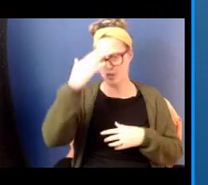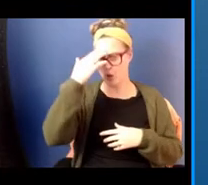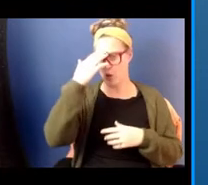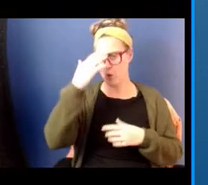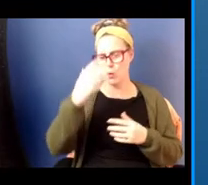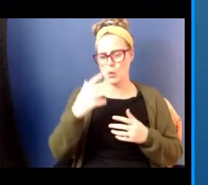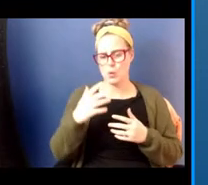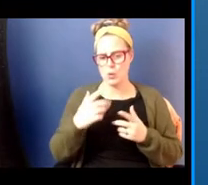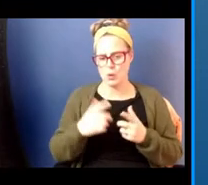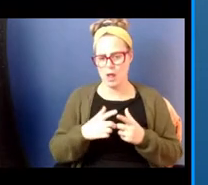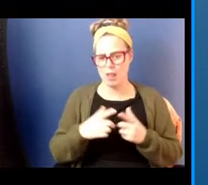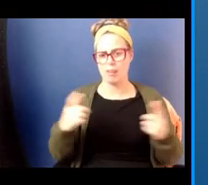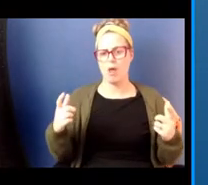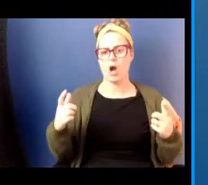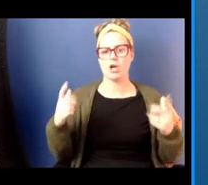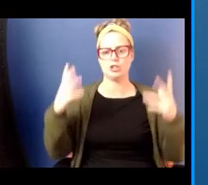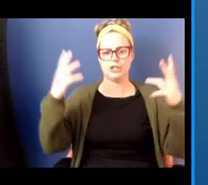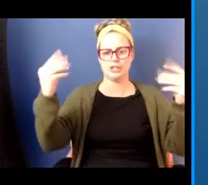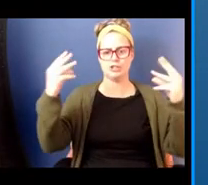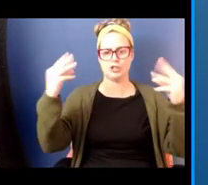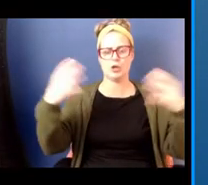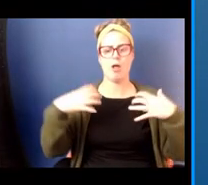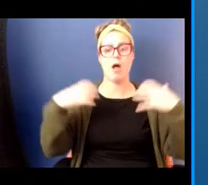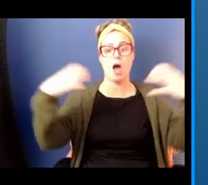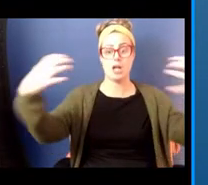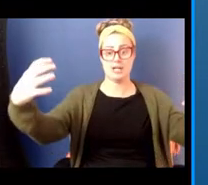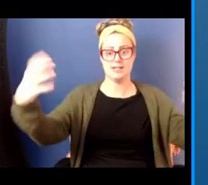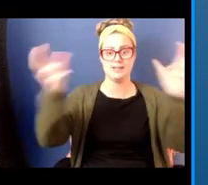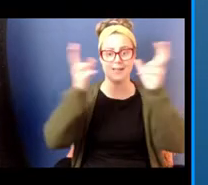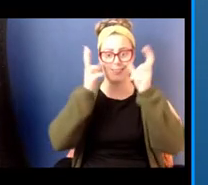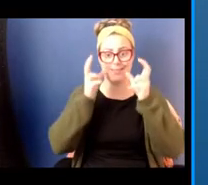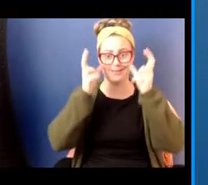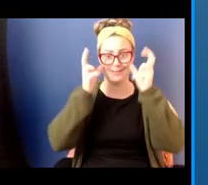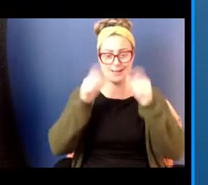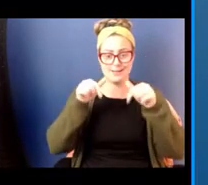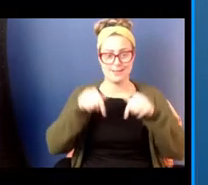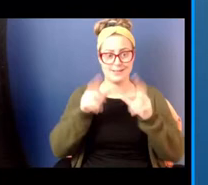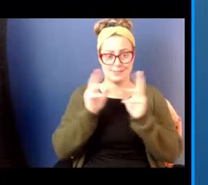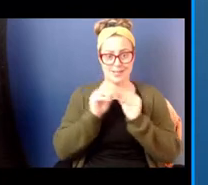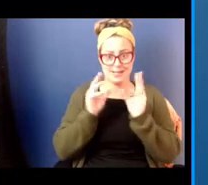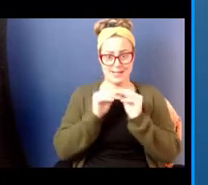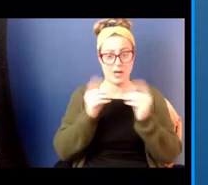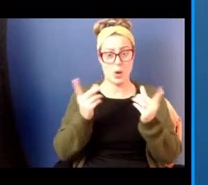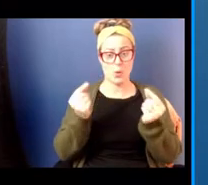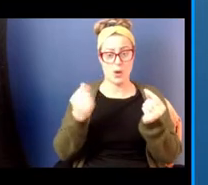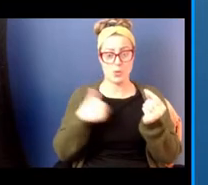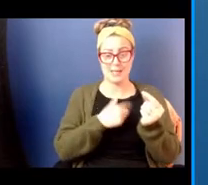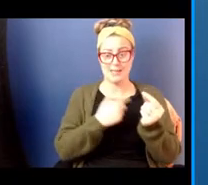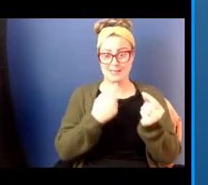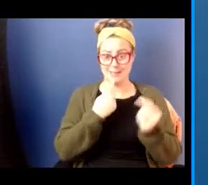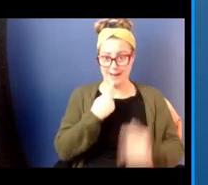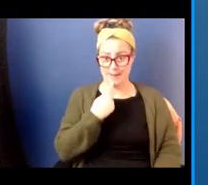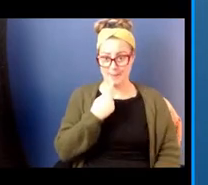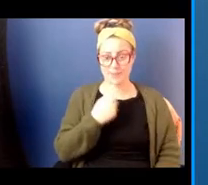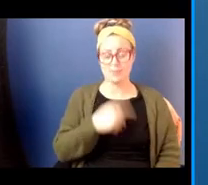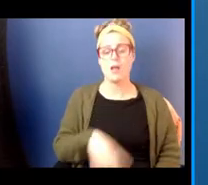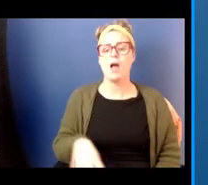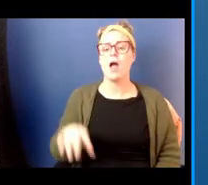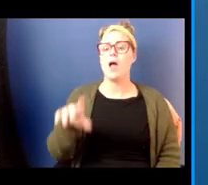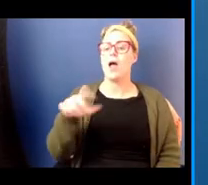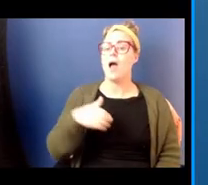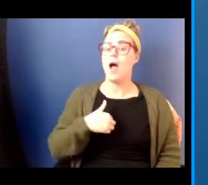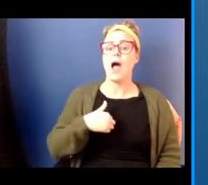external audience listening to this meeting and to what we have to say I do think it is important